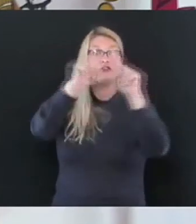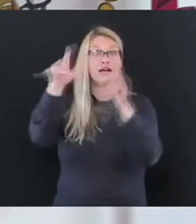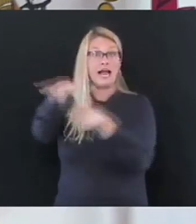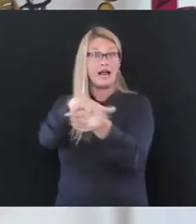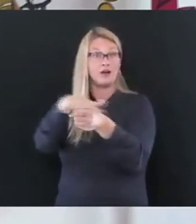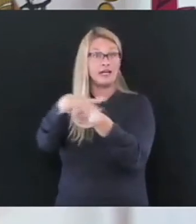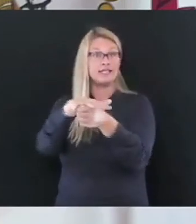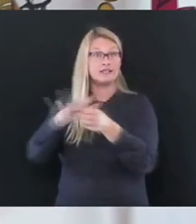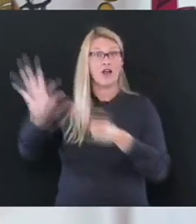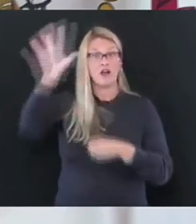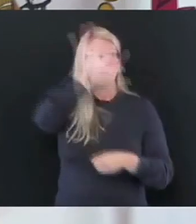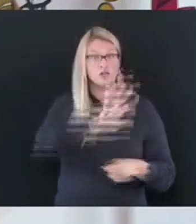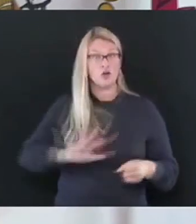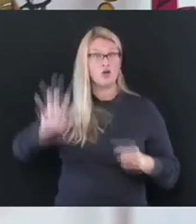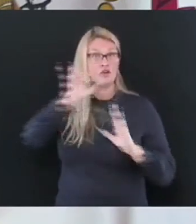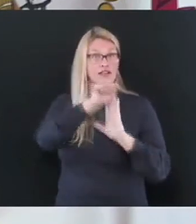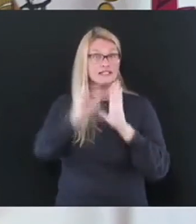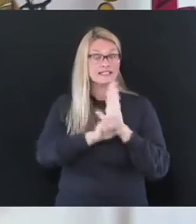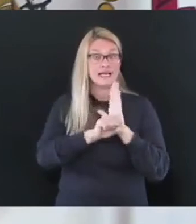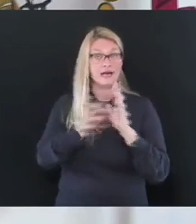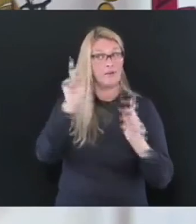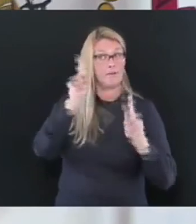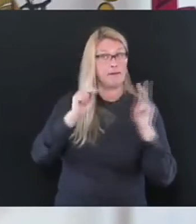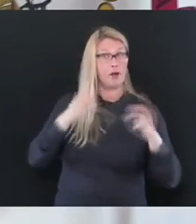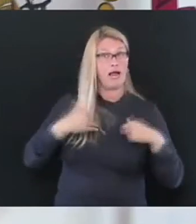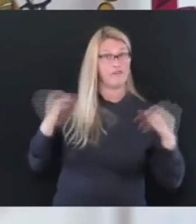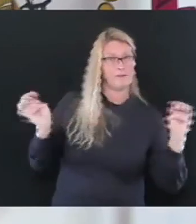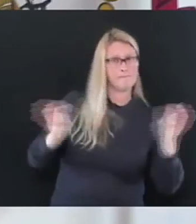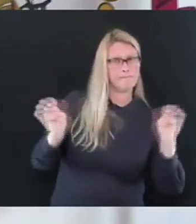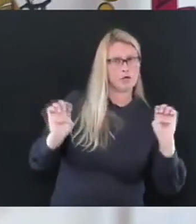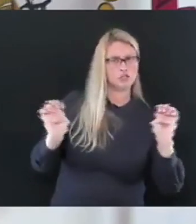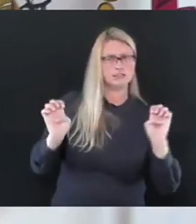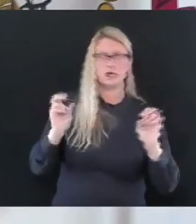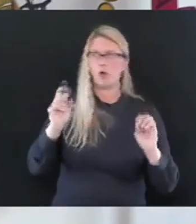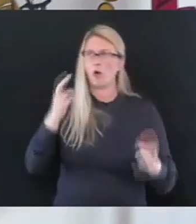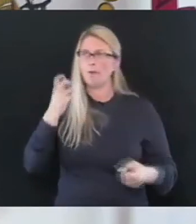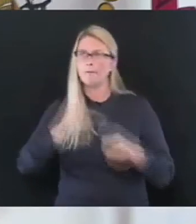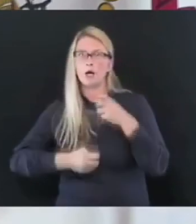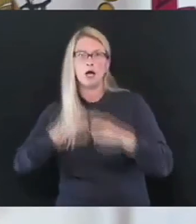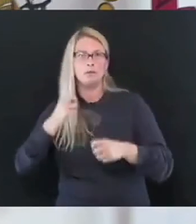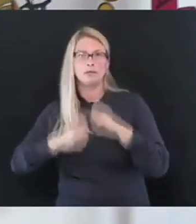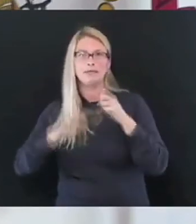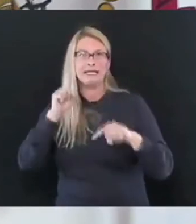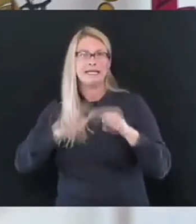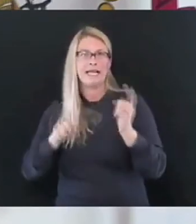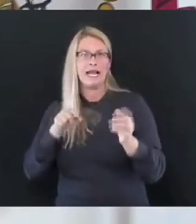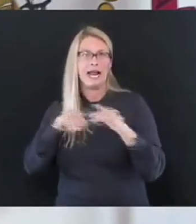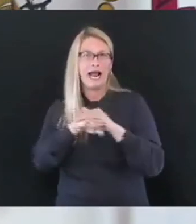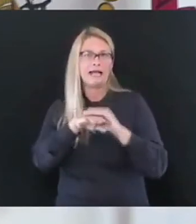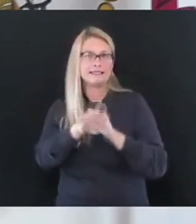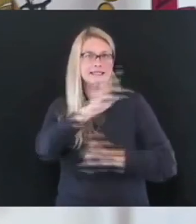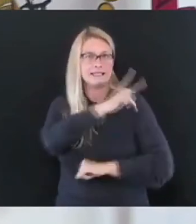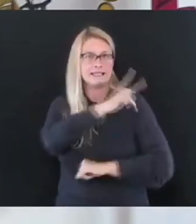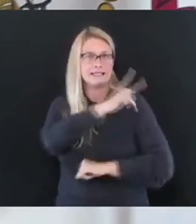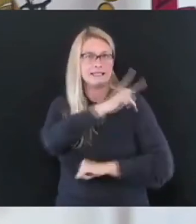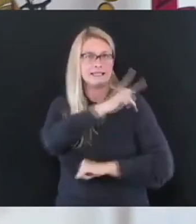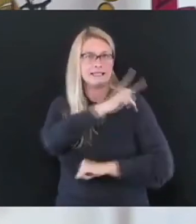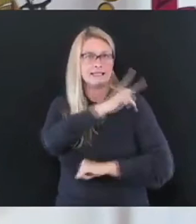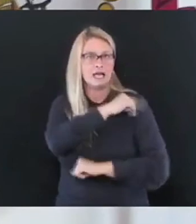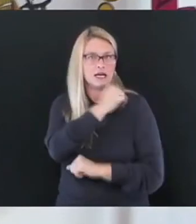state where people, if they had an emergency, if they had a real problem, they needed to be able to get to our hospitals, and